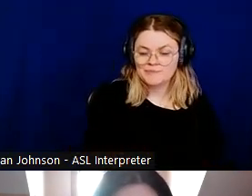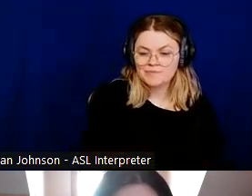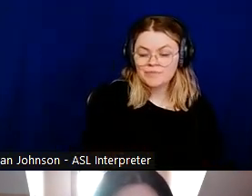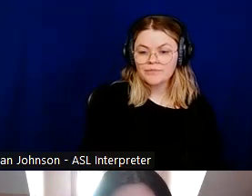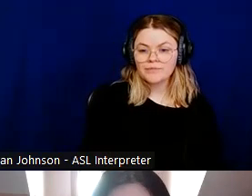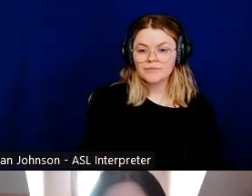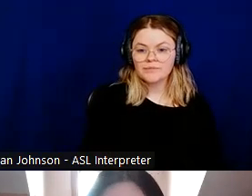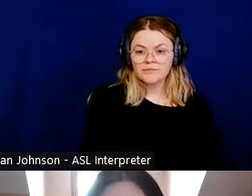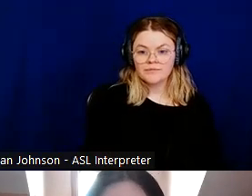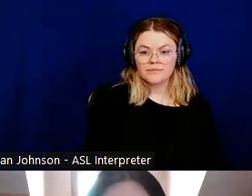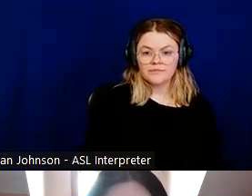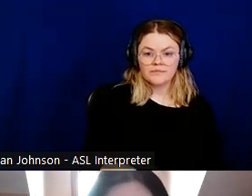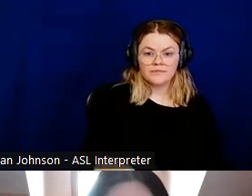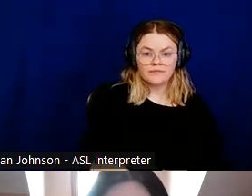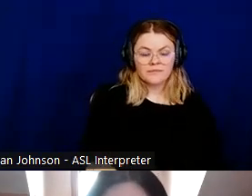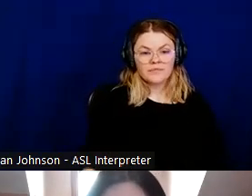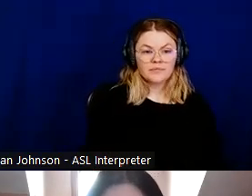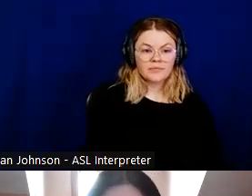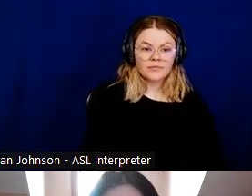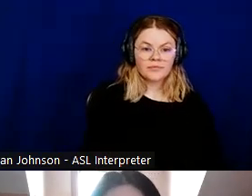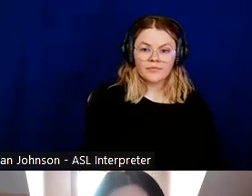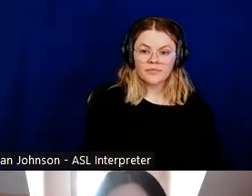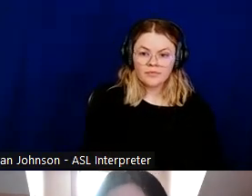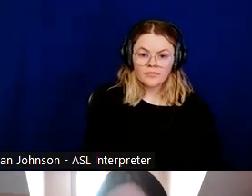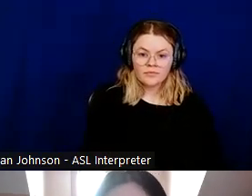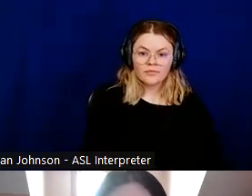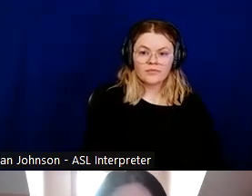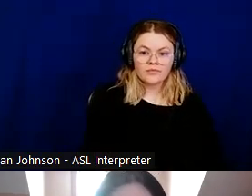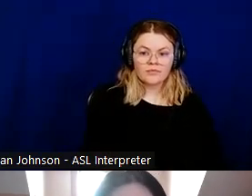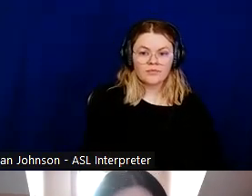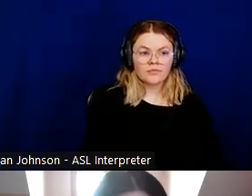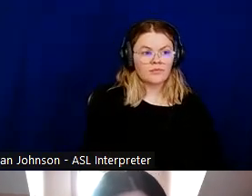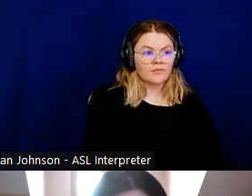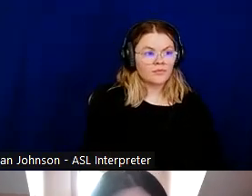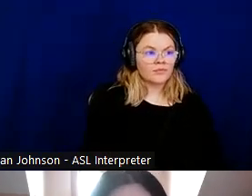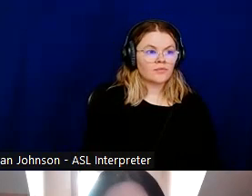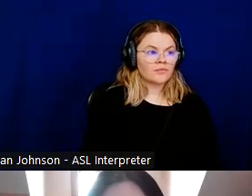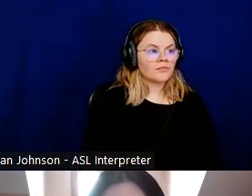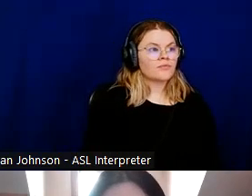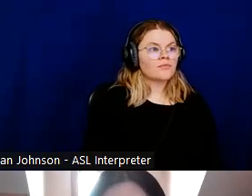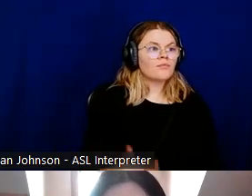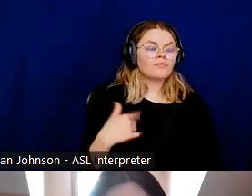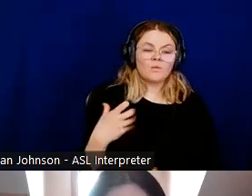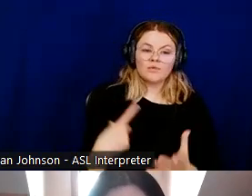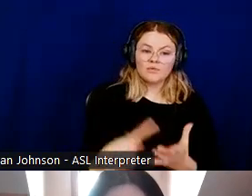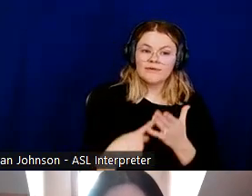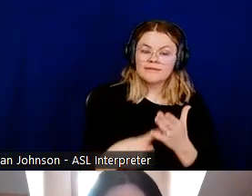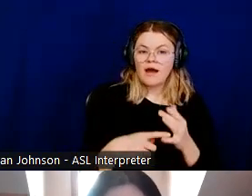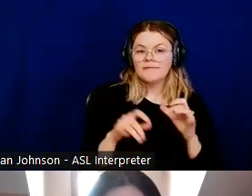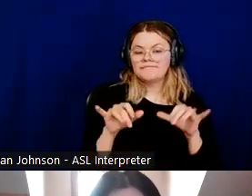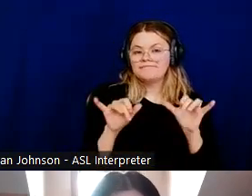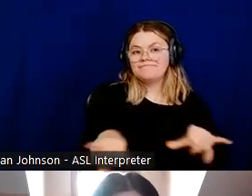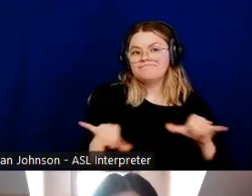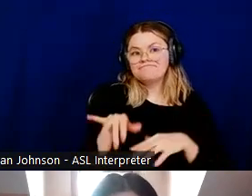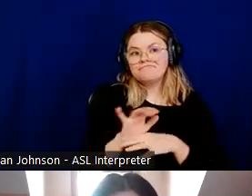And as you all are taking this poll, I am going to continue talking a little bit more about movie tropes. And on this slide,